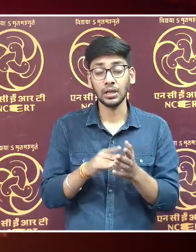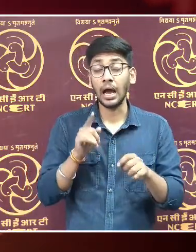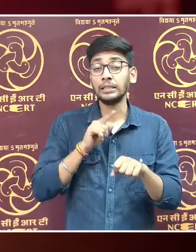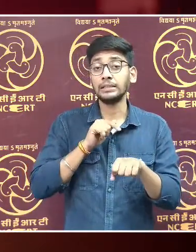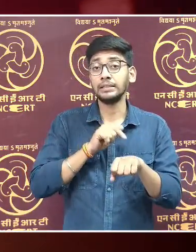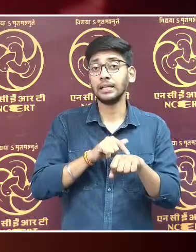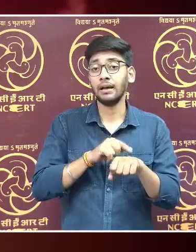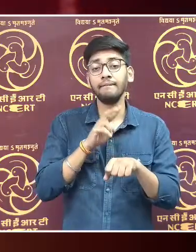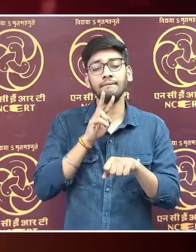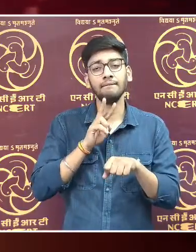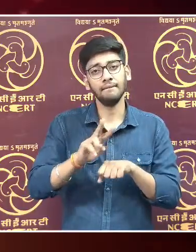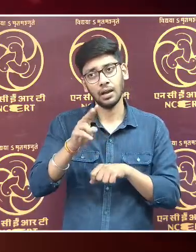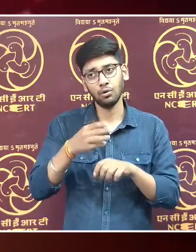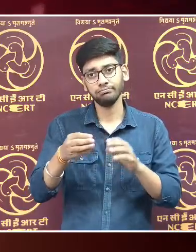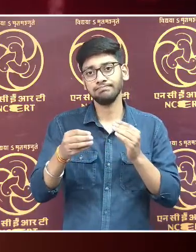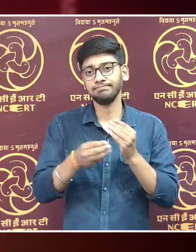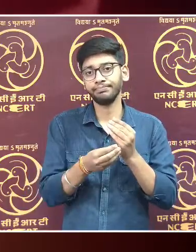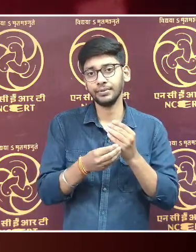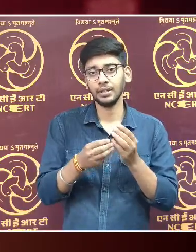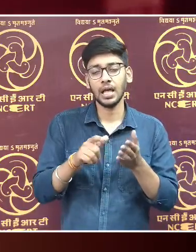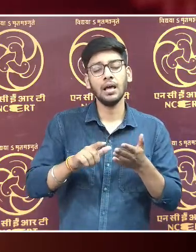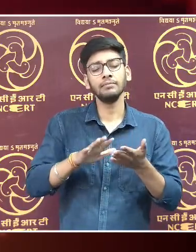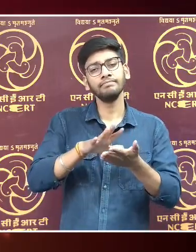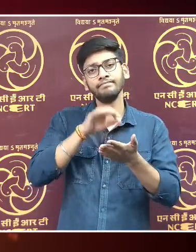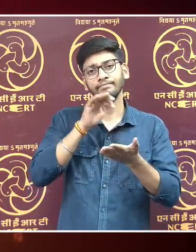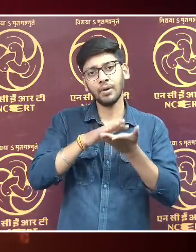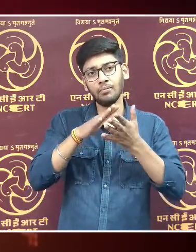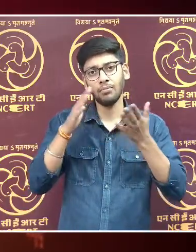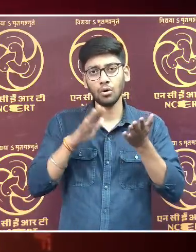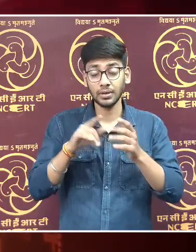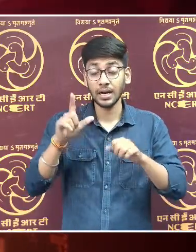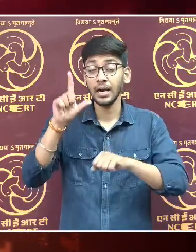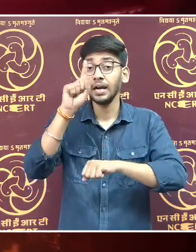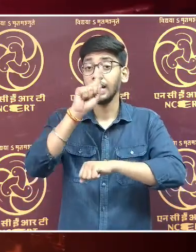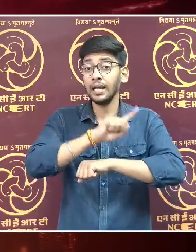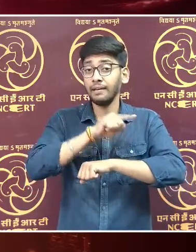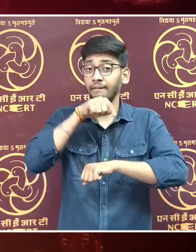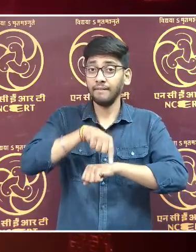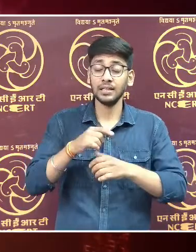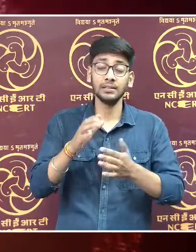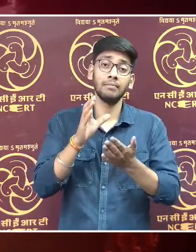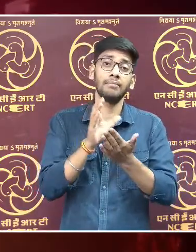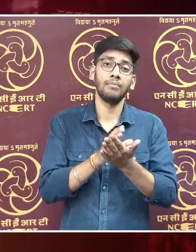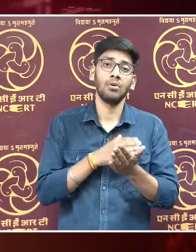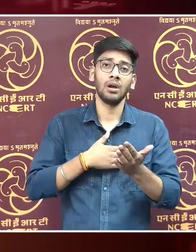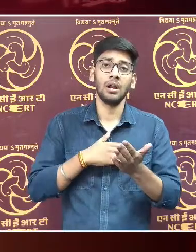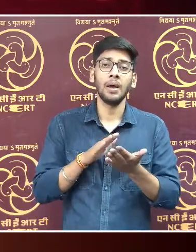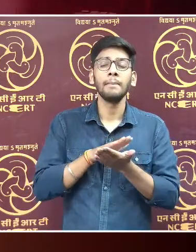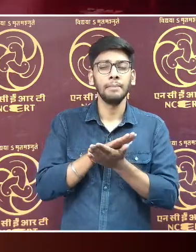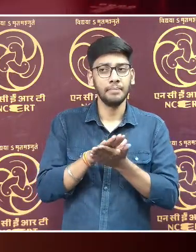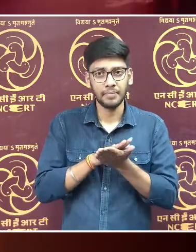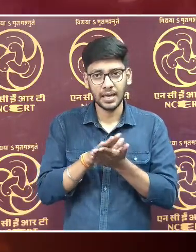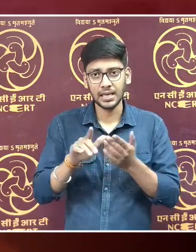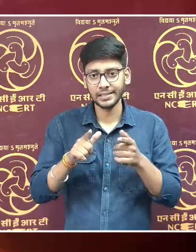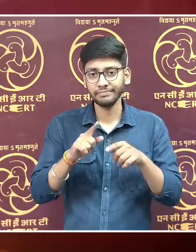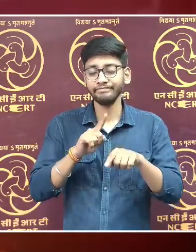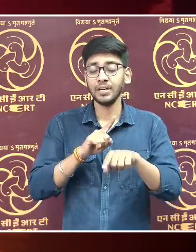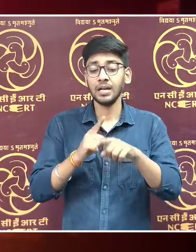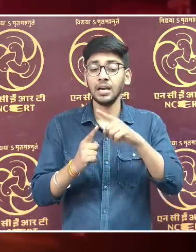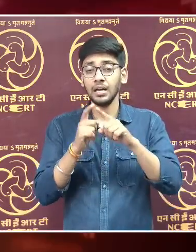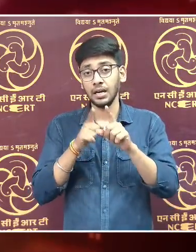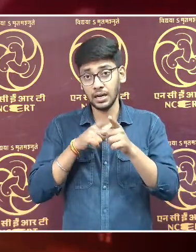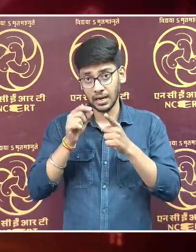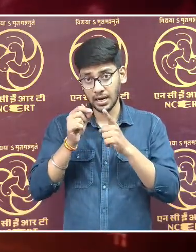for your valuable inputs. Thank you so much for taking day one session on understanding the basics of hearing, types and degree of hearing loss. You have